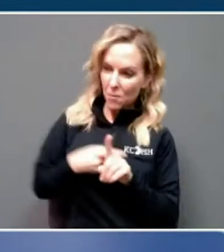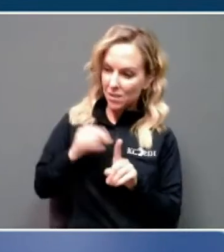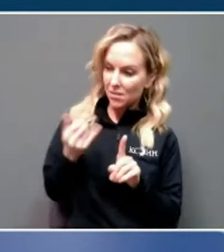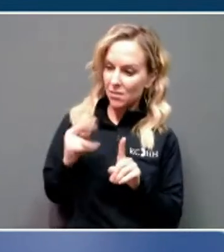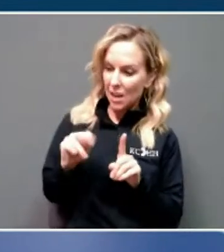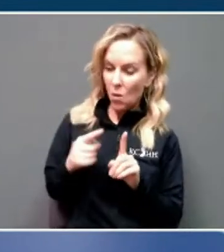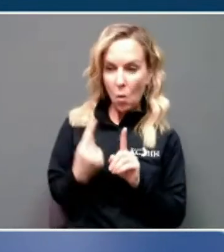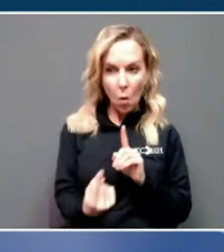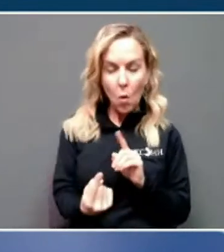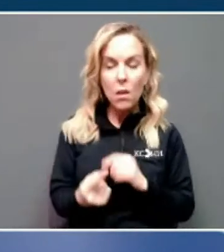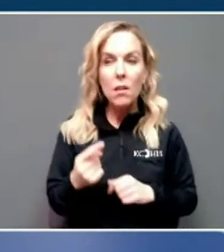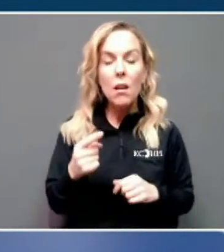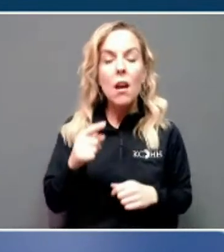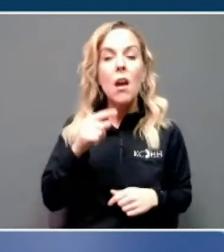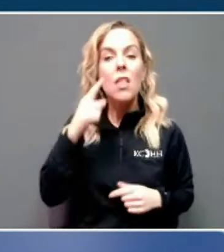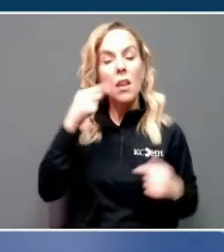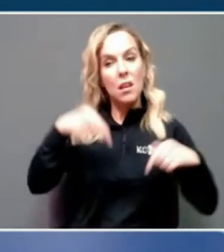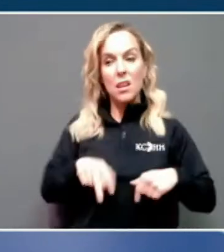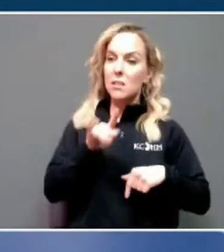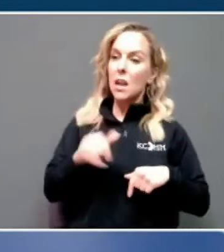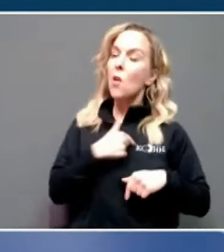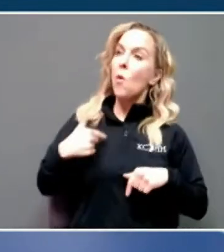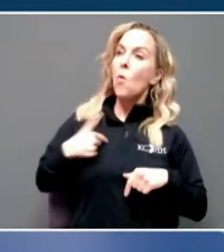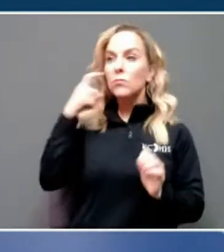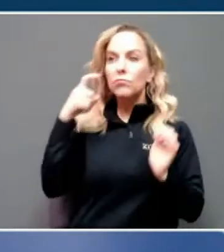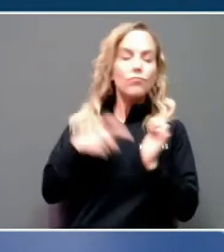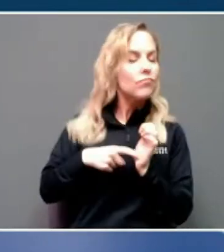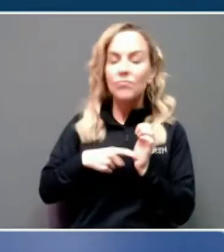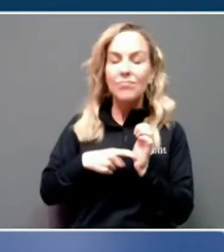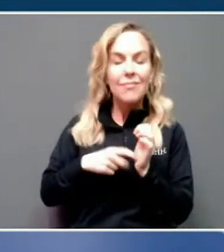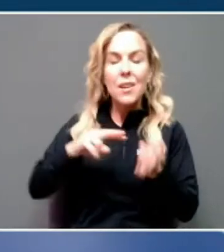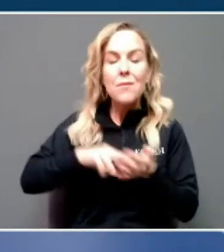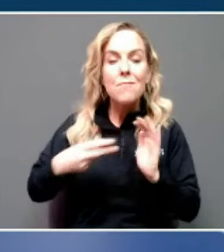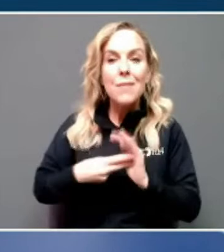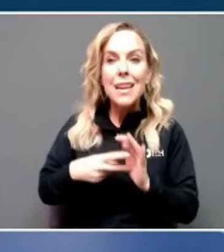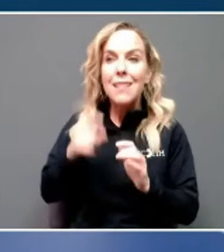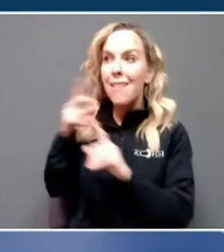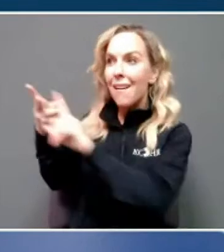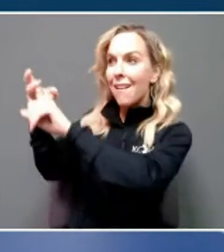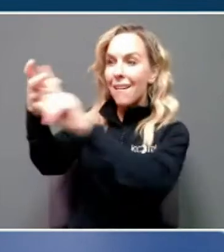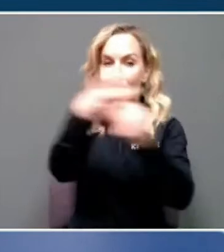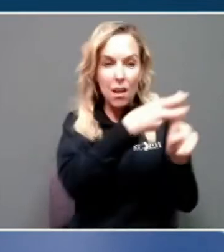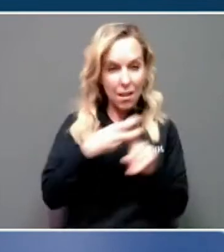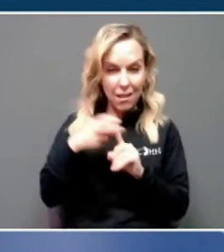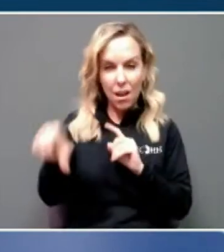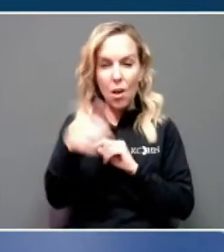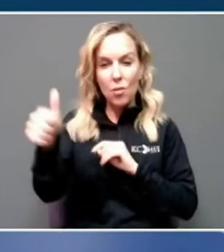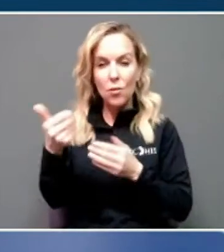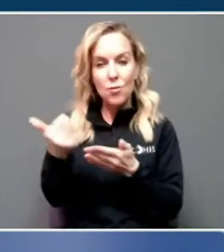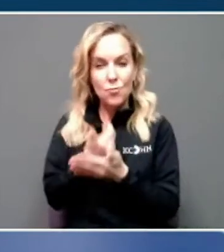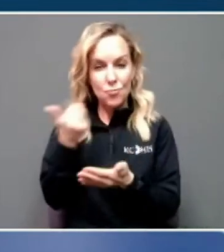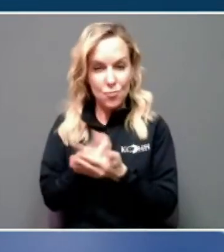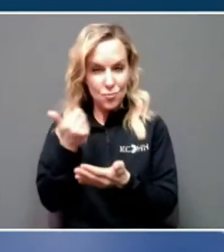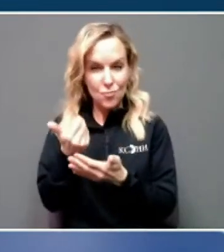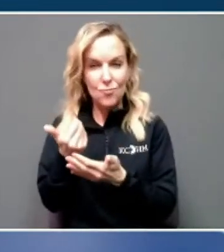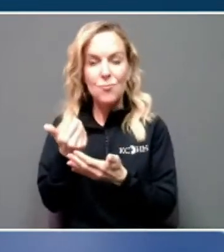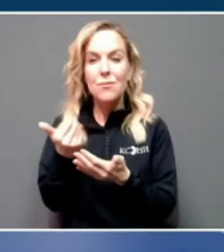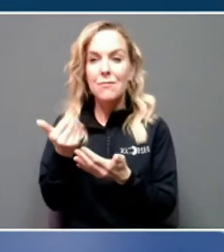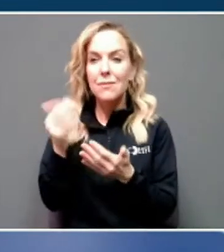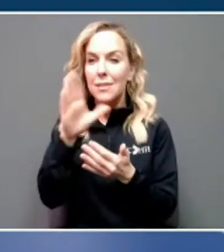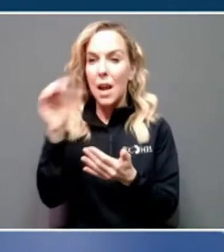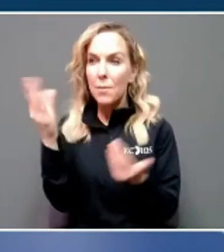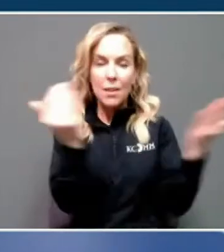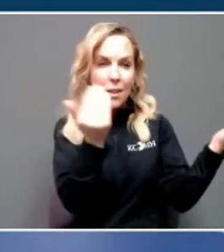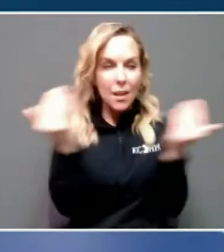that's noticing. On our ongoing effort to attract new investments in the Commonwealth while continuing to be fiscally responsible,